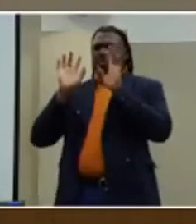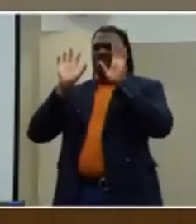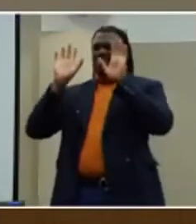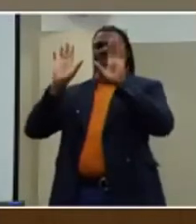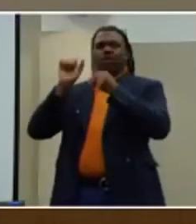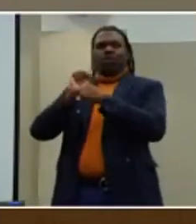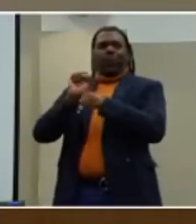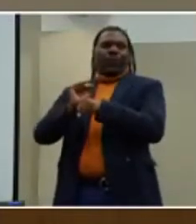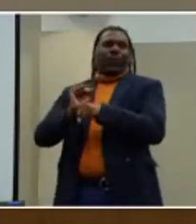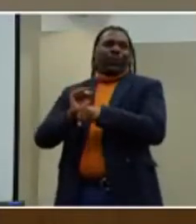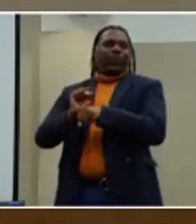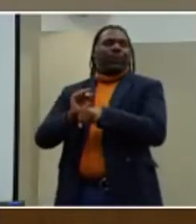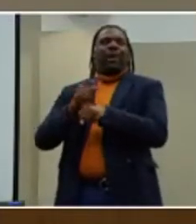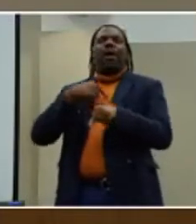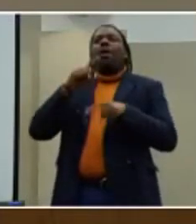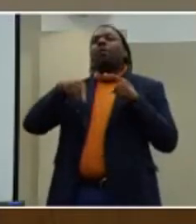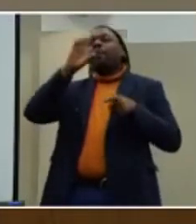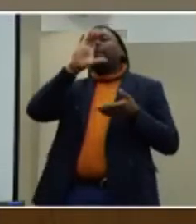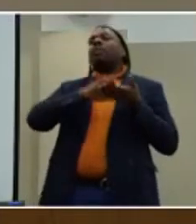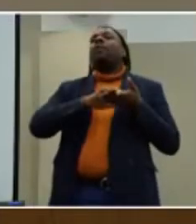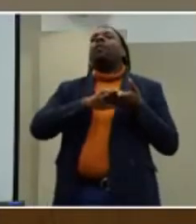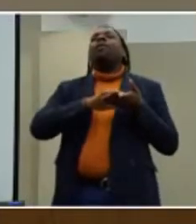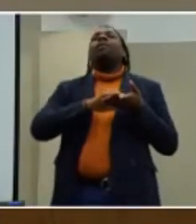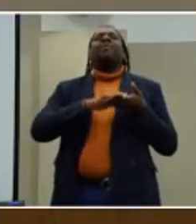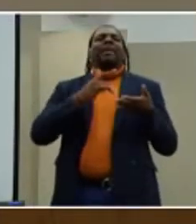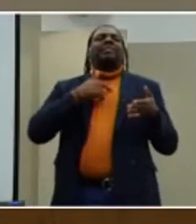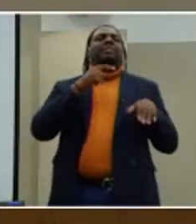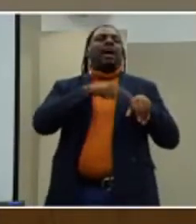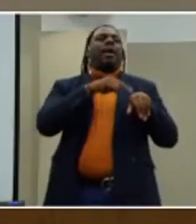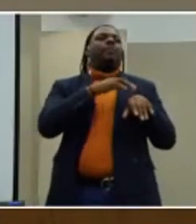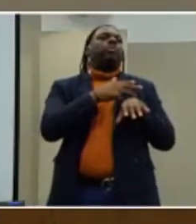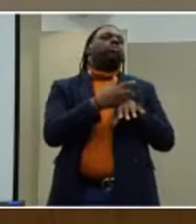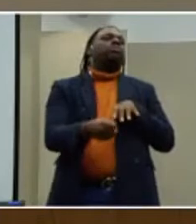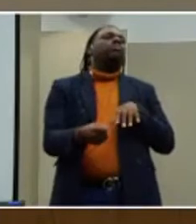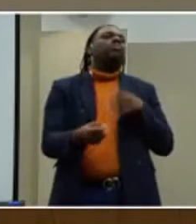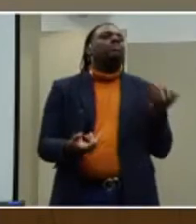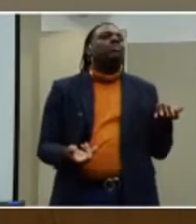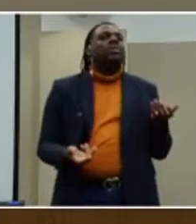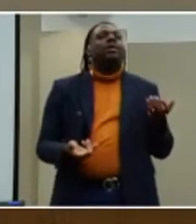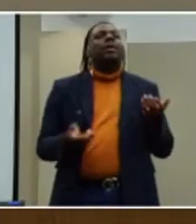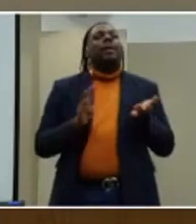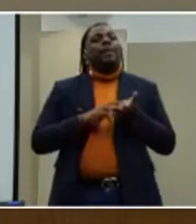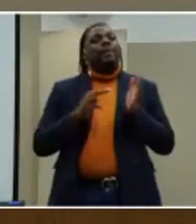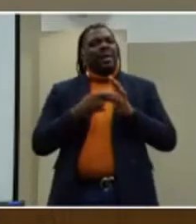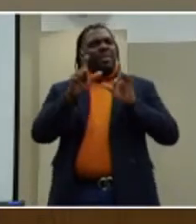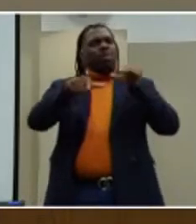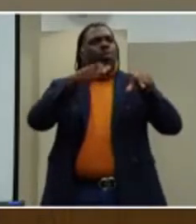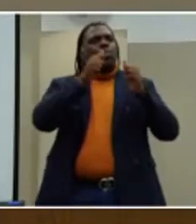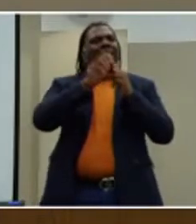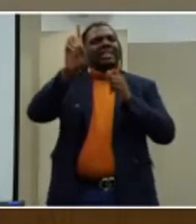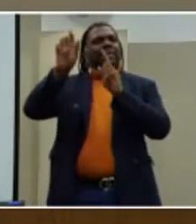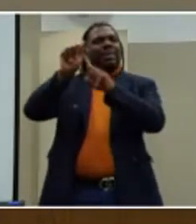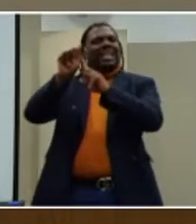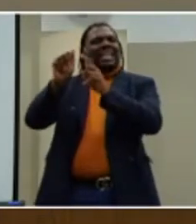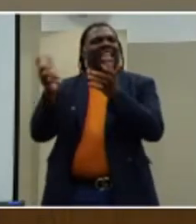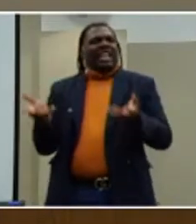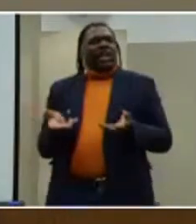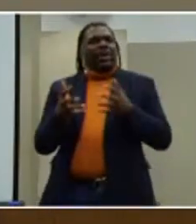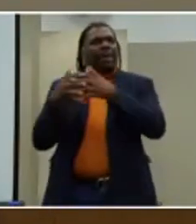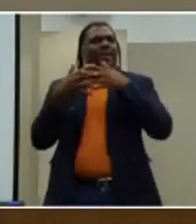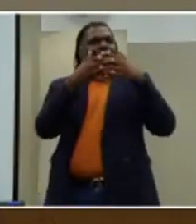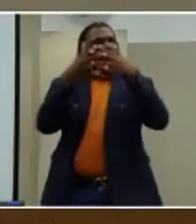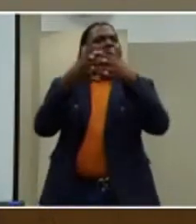and I can't believe the amount of time they put into it for us, for people with disabilities here in America.